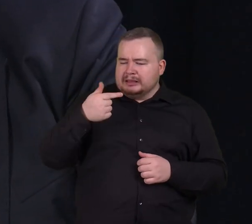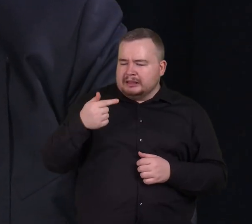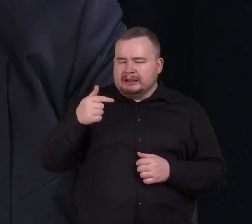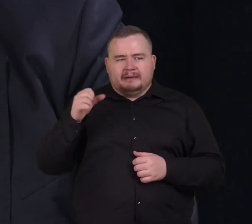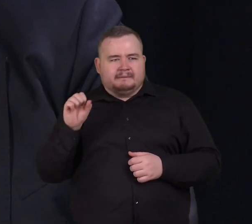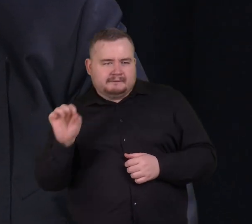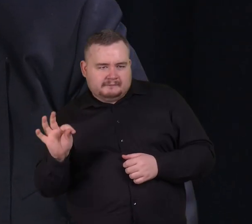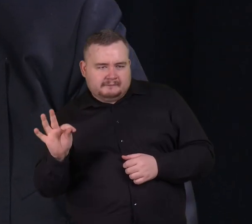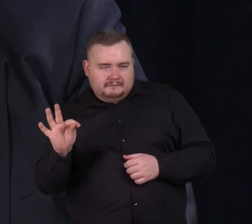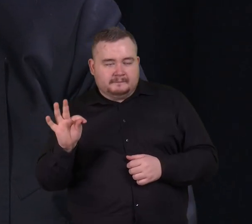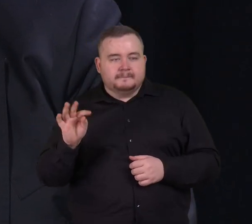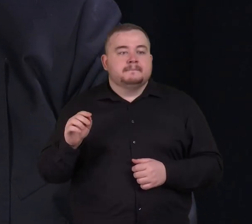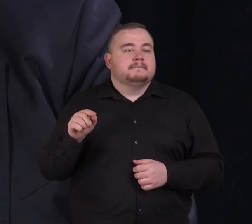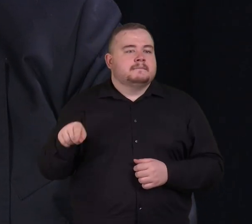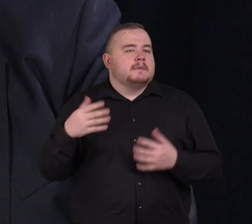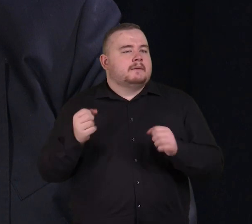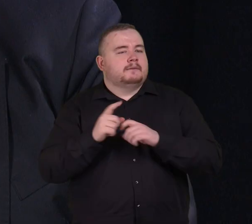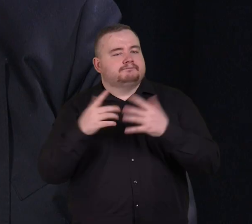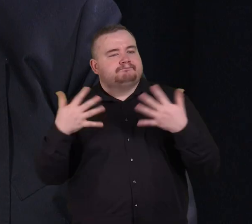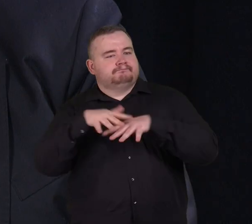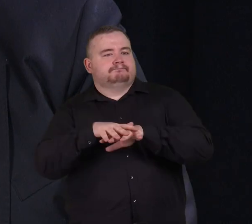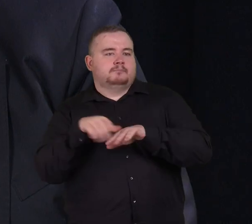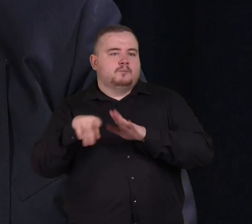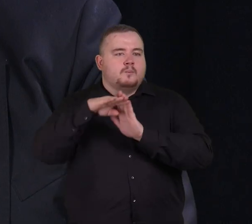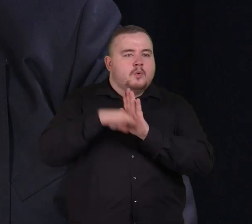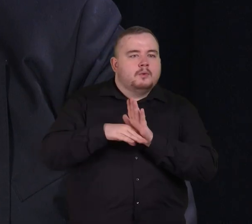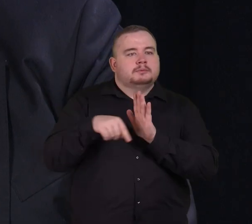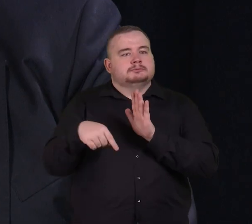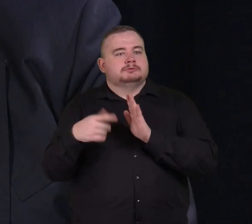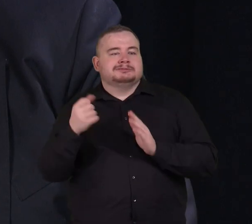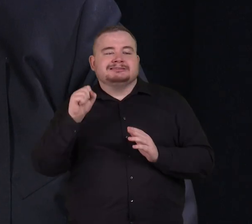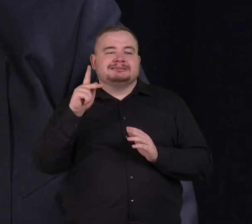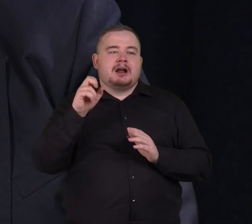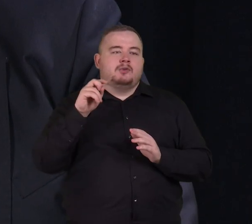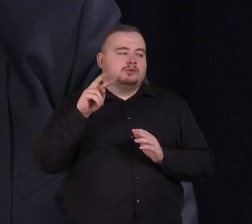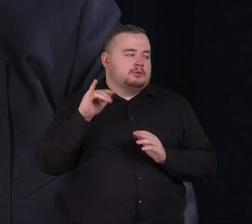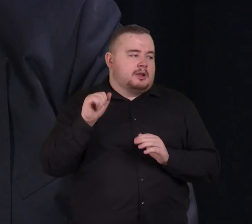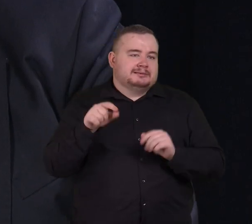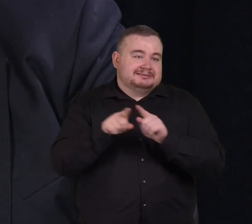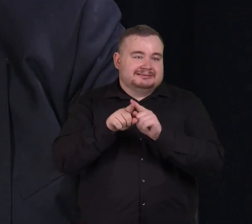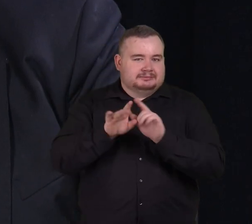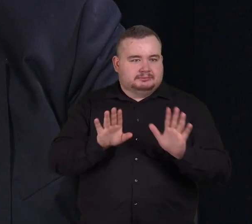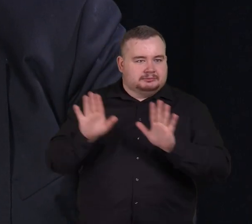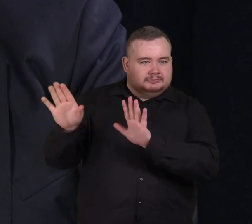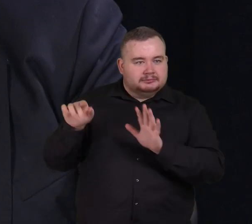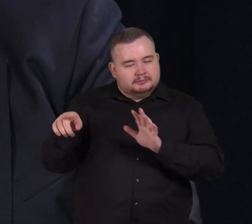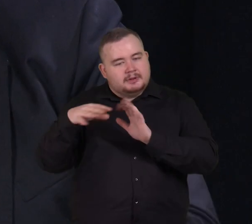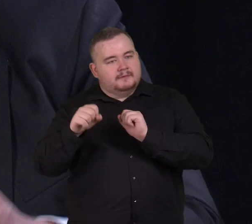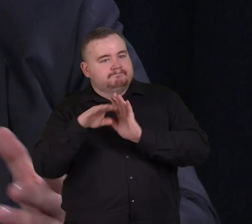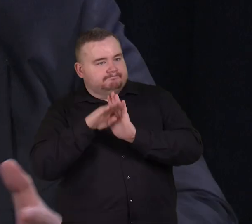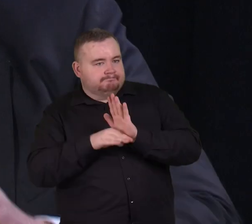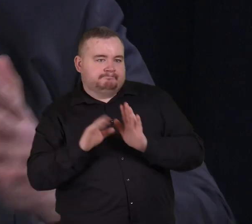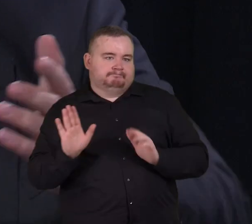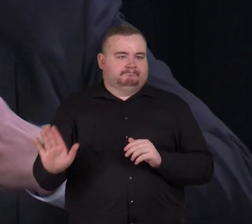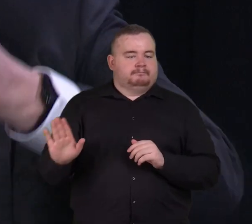programming, but then the rules are only the JTF rules. Thus, there's only one reporting